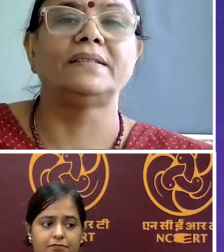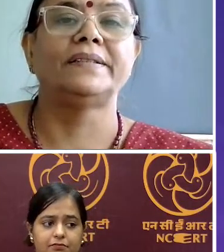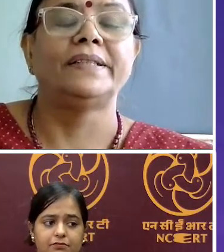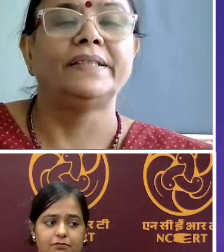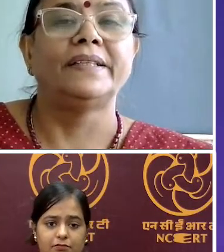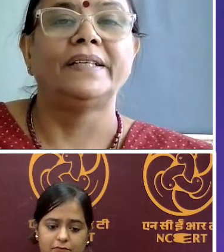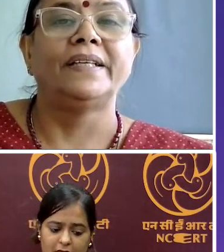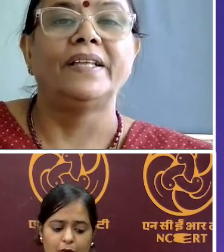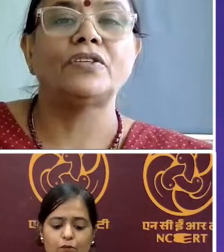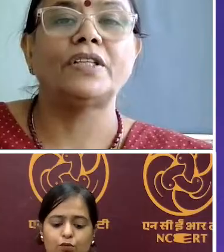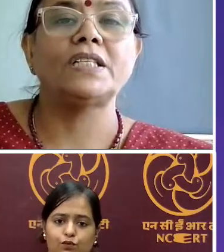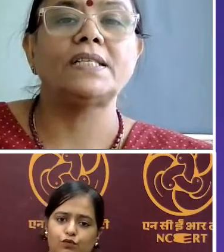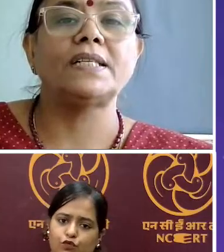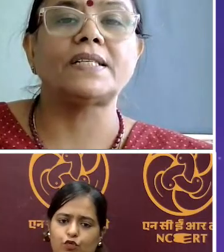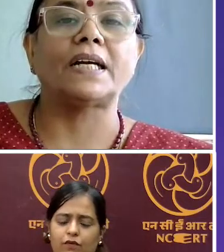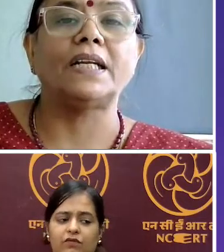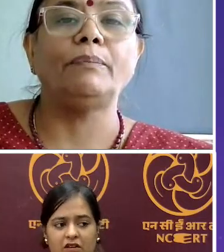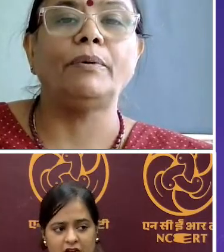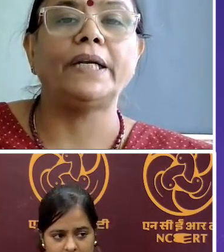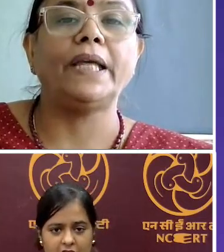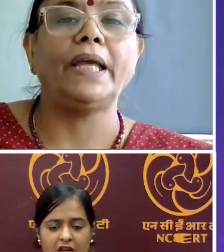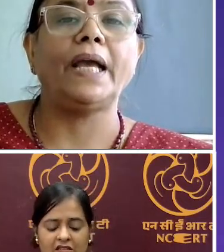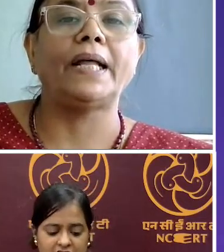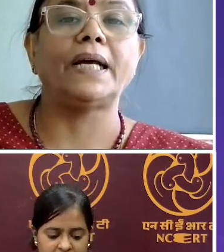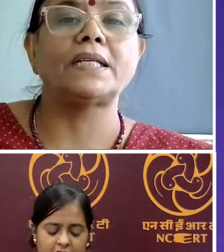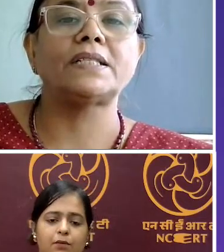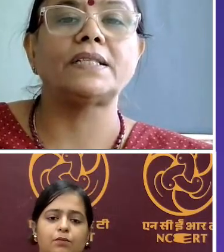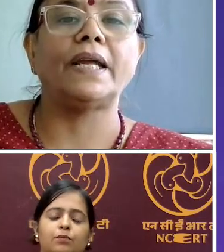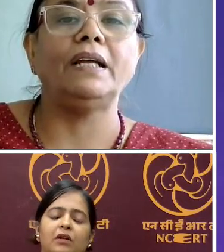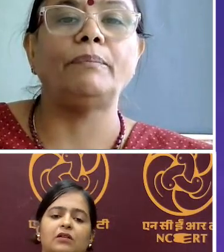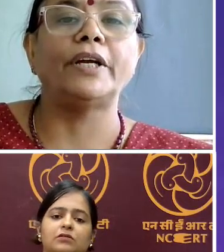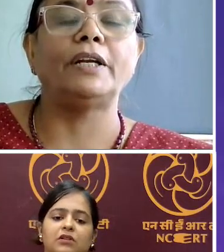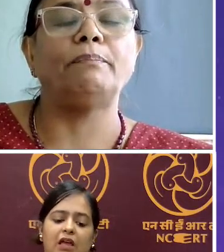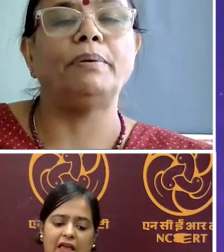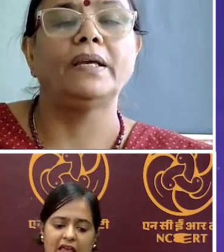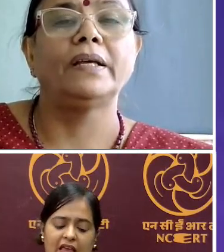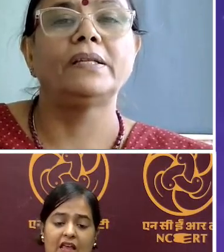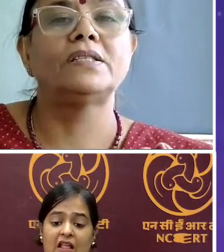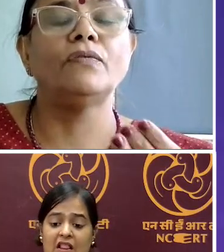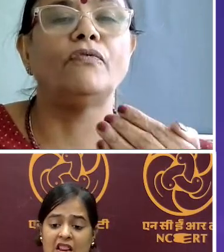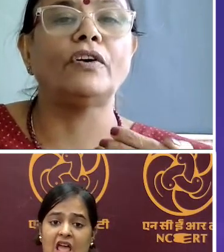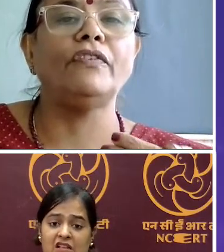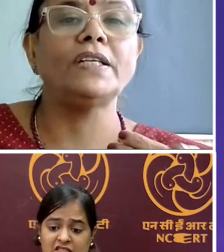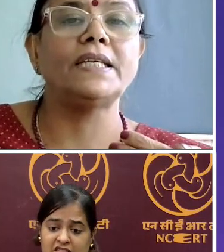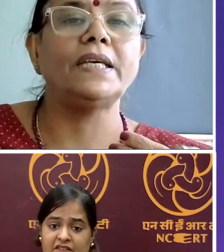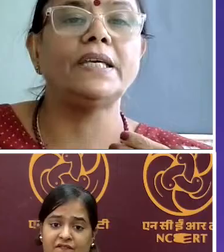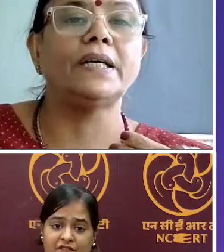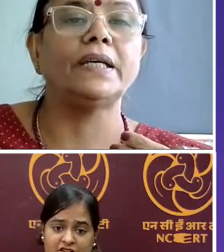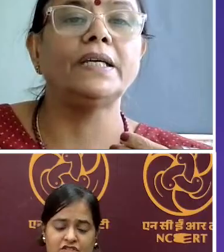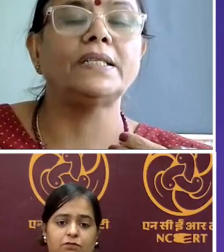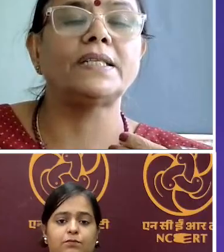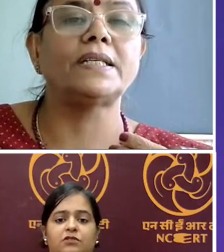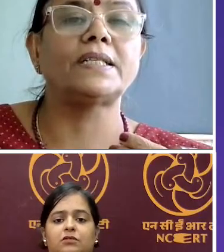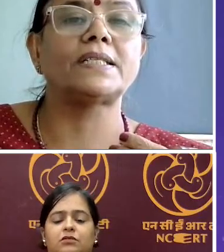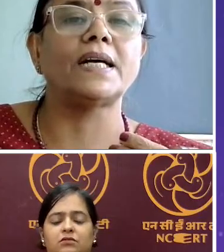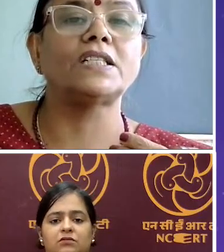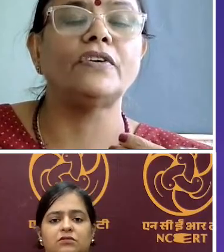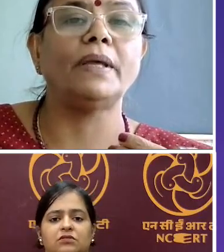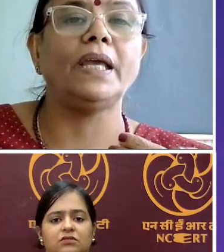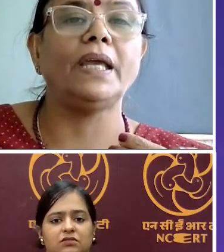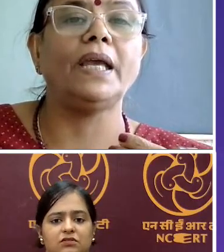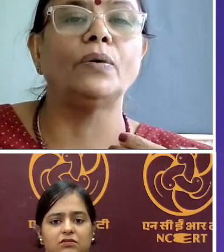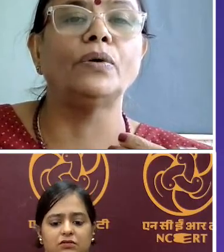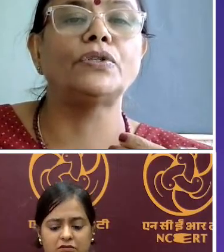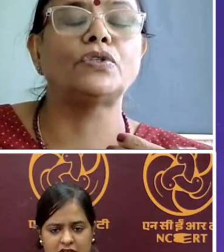place. So this is the starting point A and that's its ending point B. So what we see here is it starts